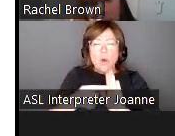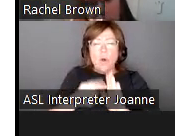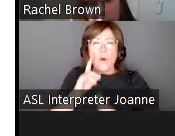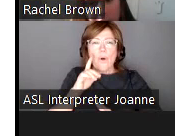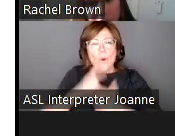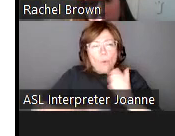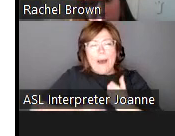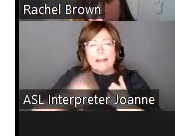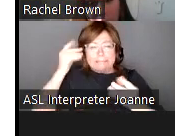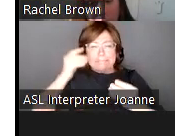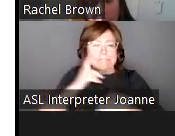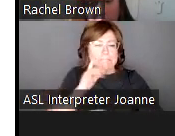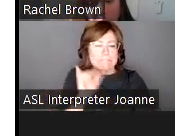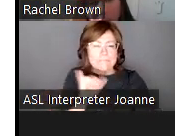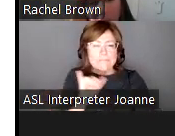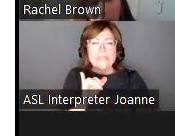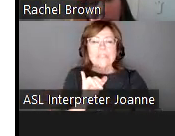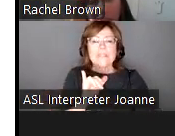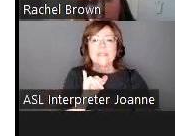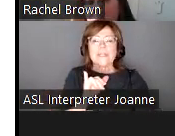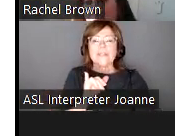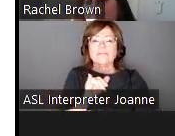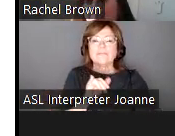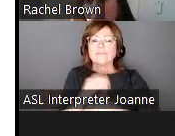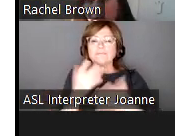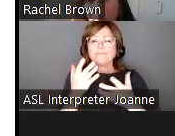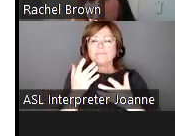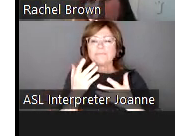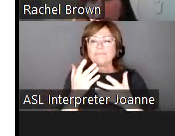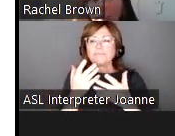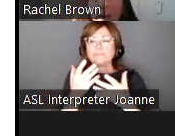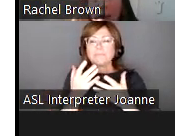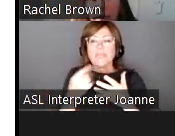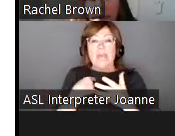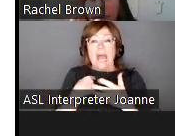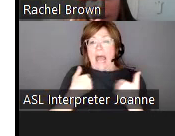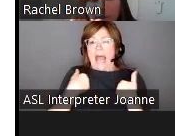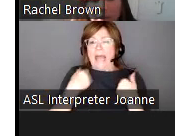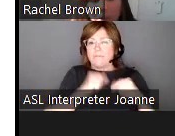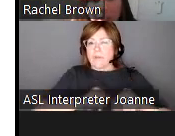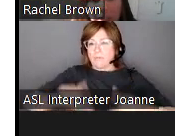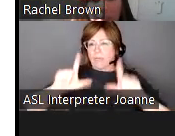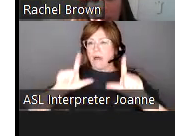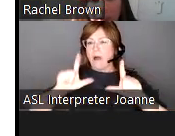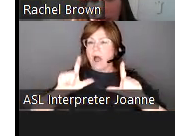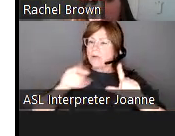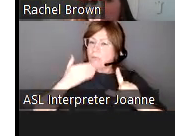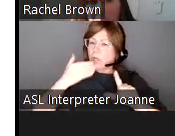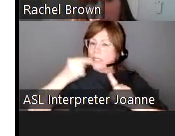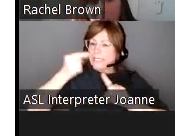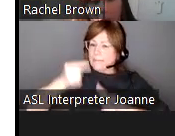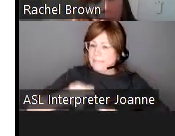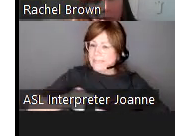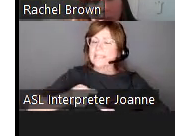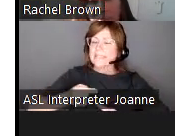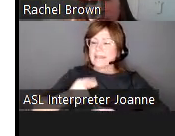a hyperlink to a great blog post about analytics if you don't know anything about it. There's lots of great tips in there, and everyone will